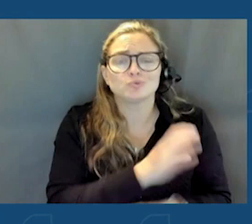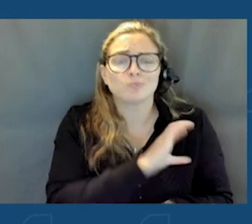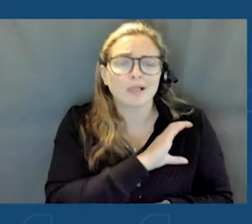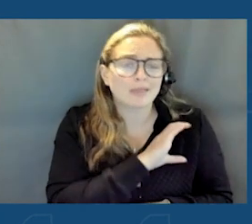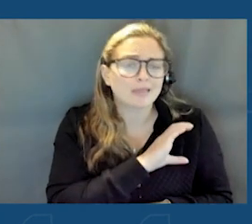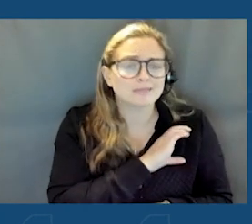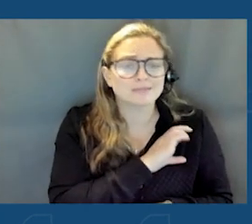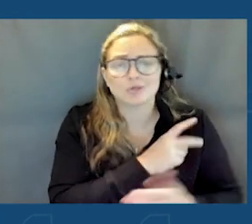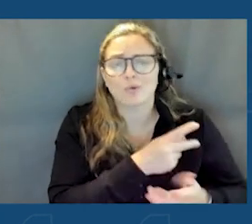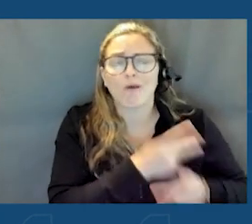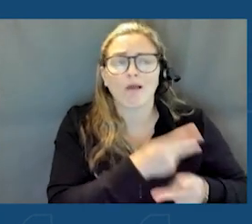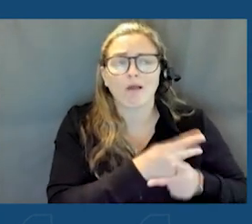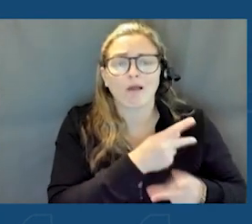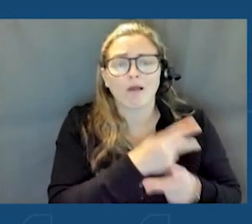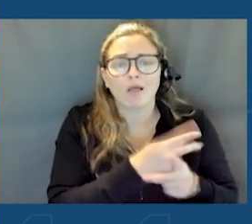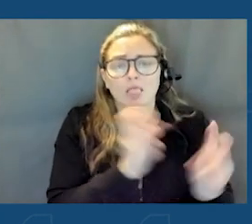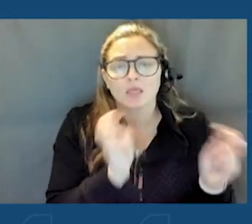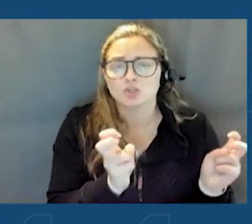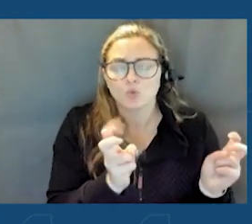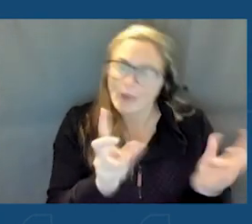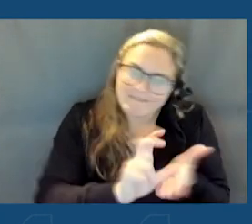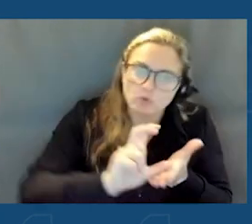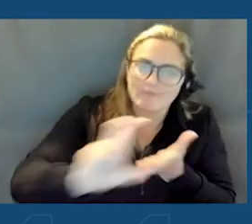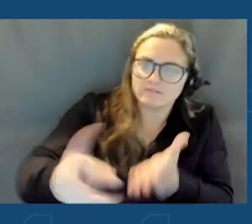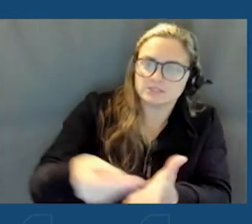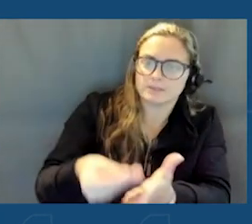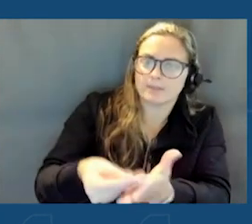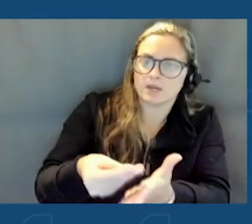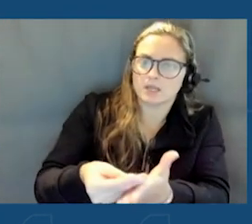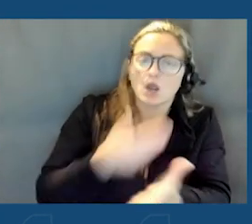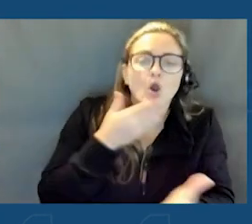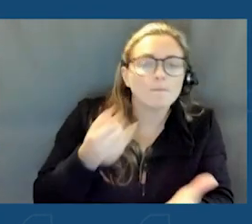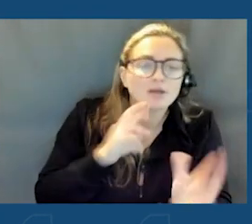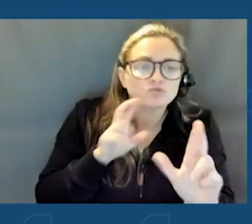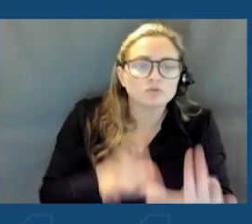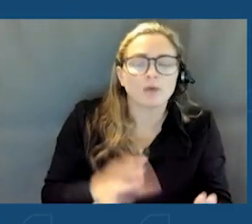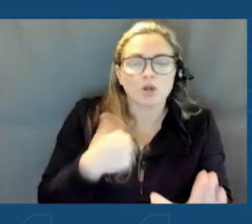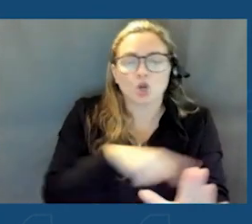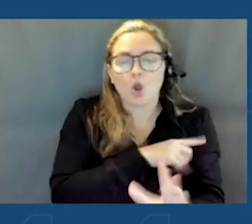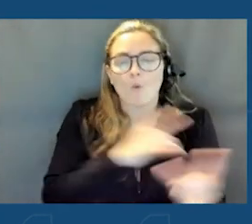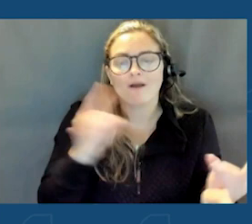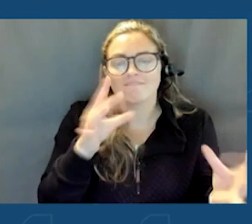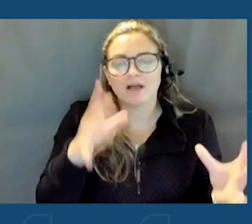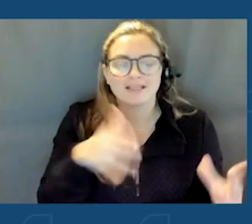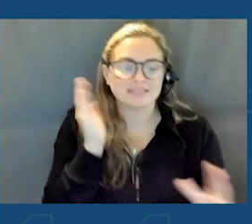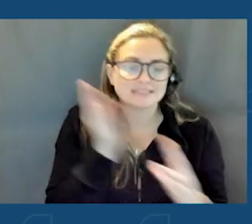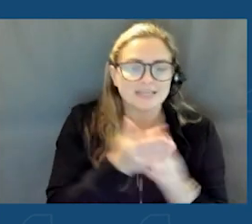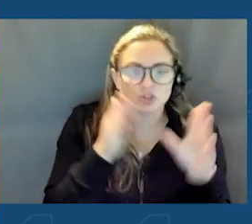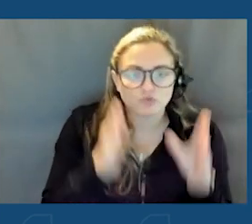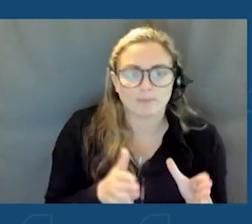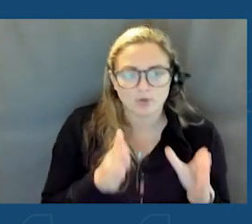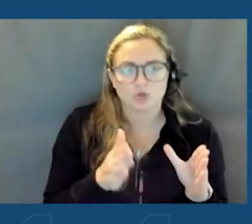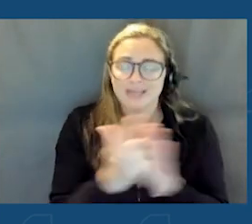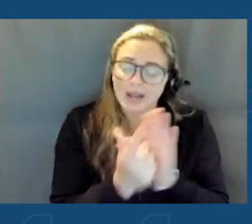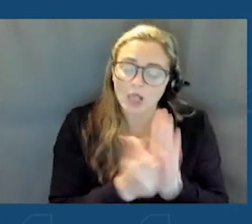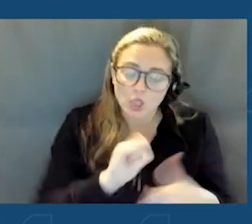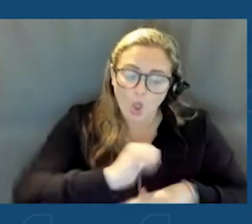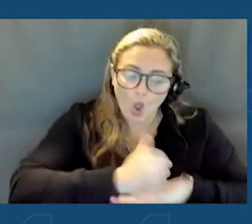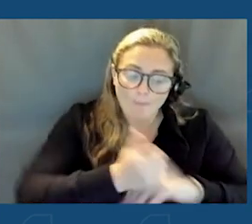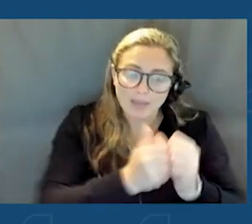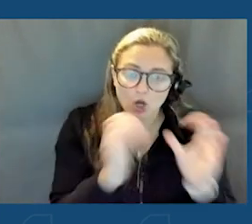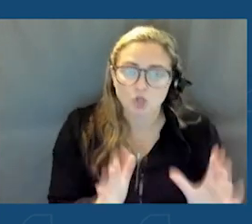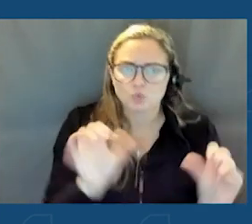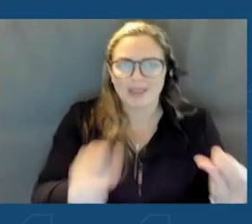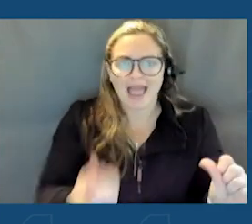invest in community because we know that the best responders are our violence interrupters. And as lawmakers, we have an obligation to